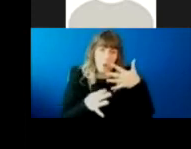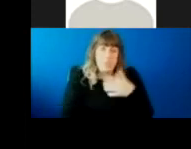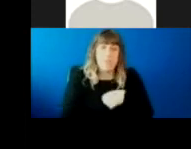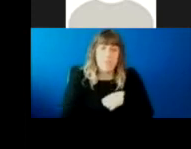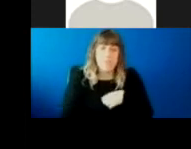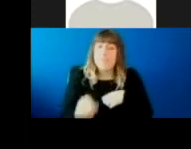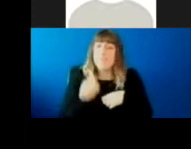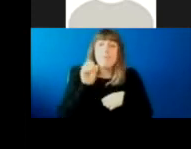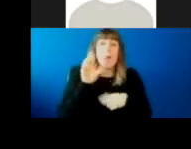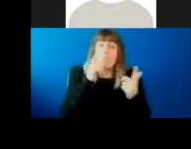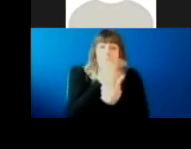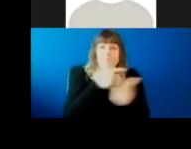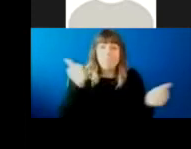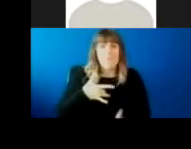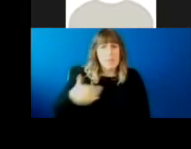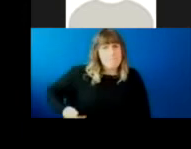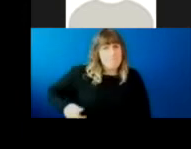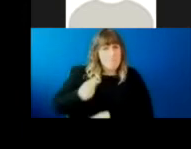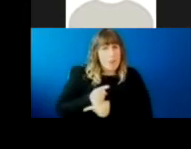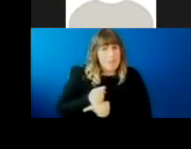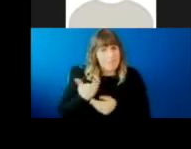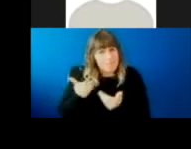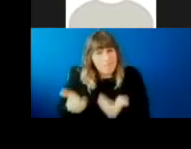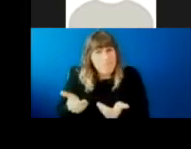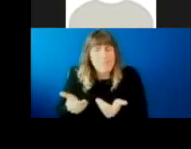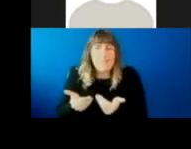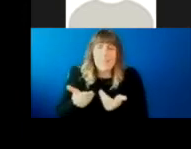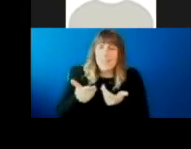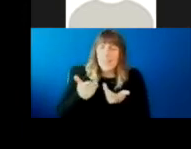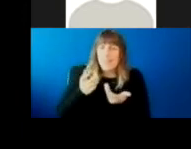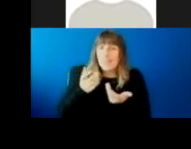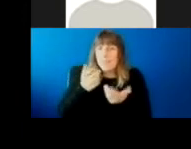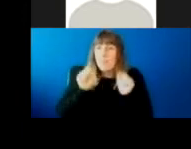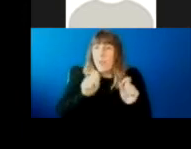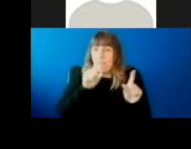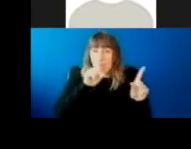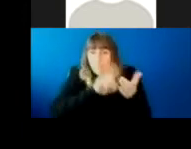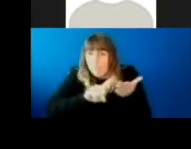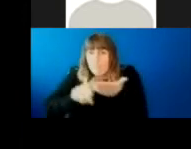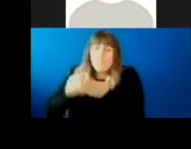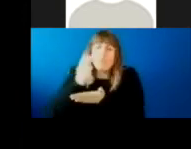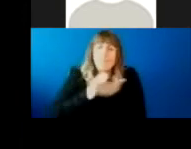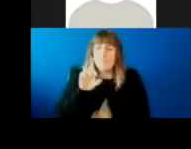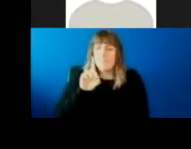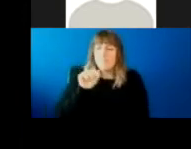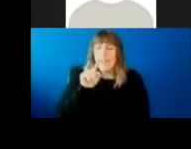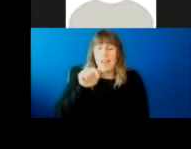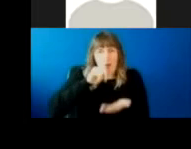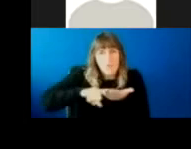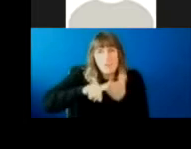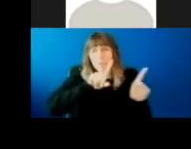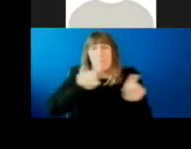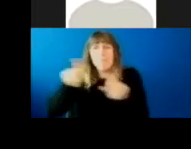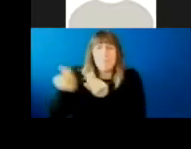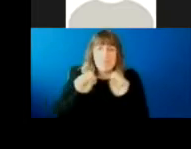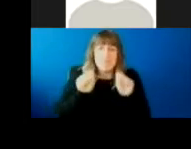go with gut feel where your audience is. You can do some data research on that. But it's really